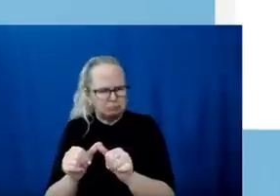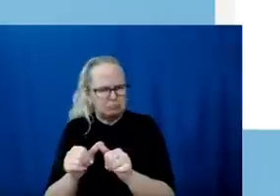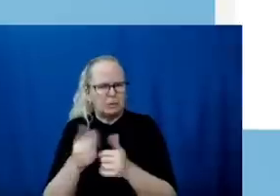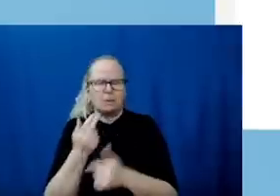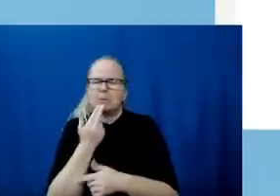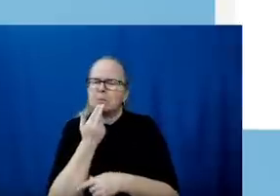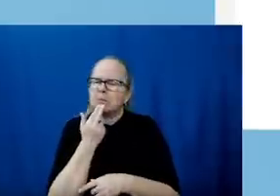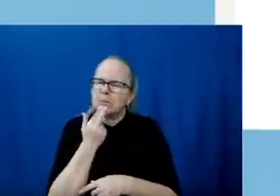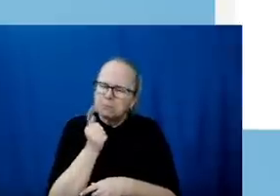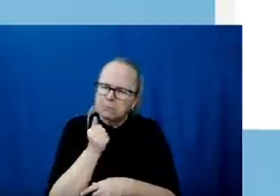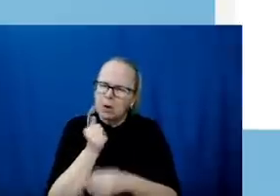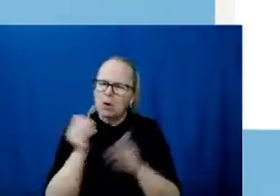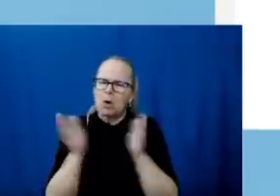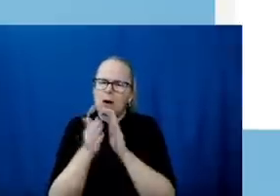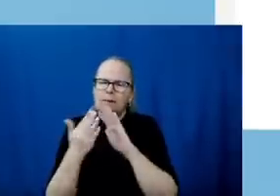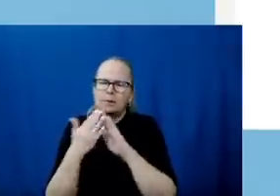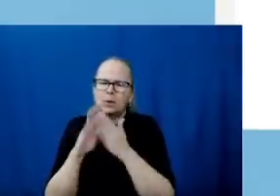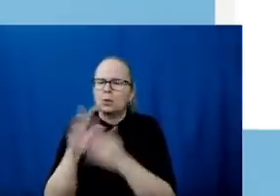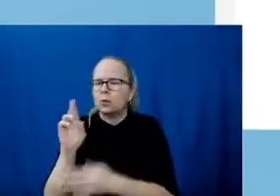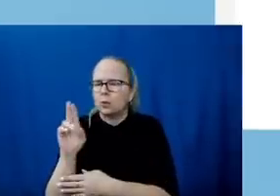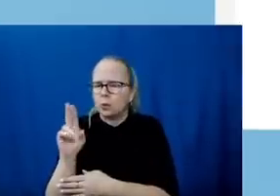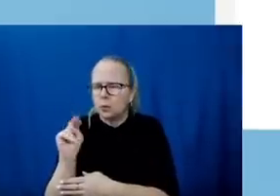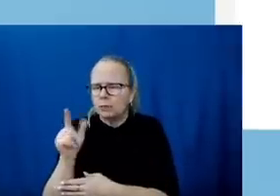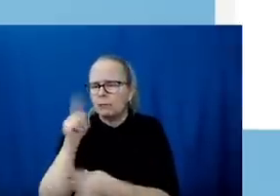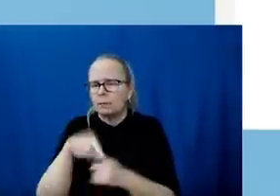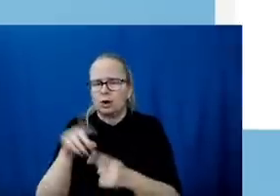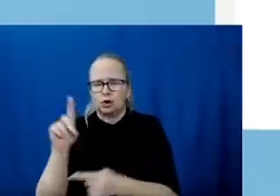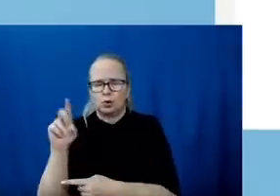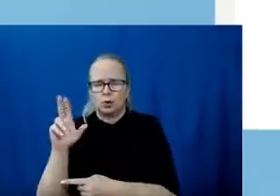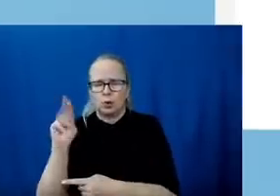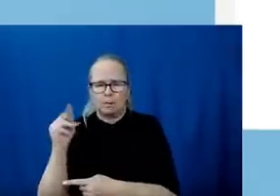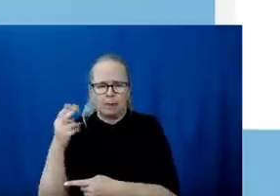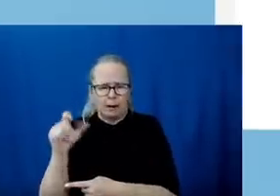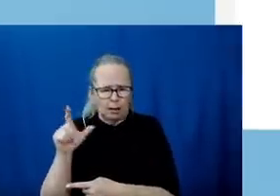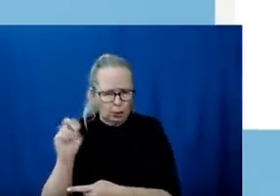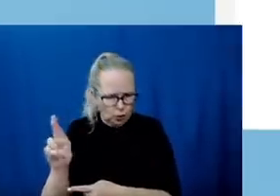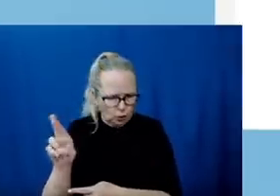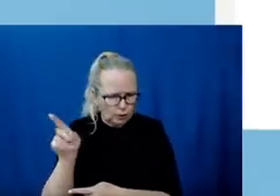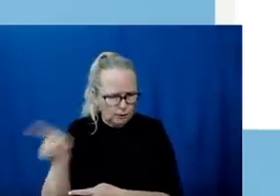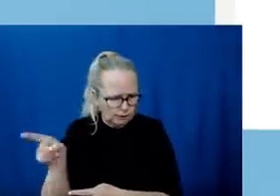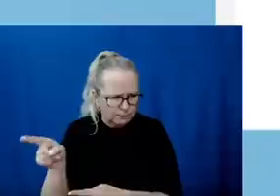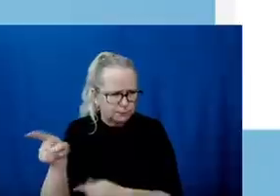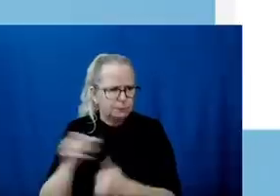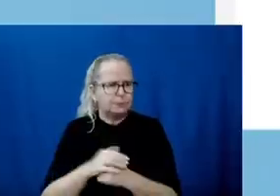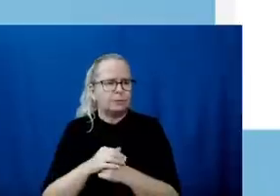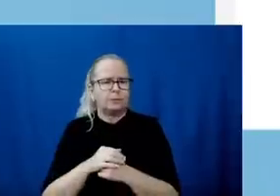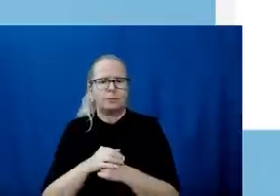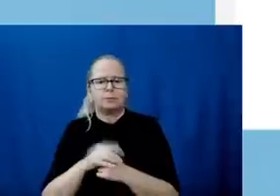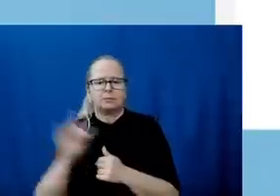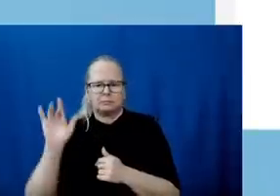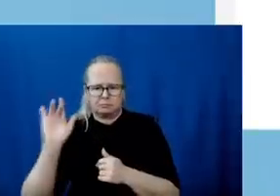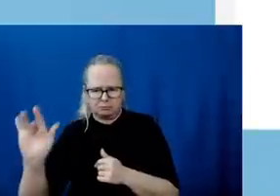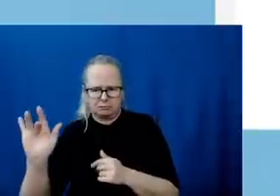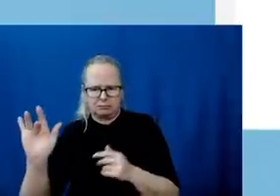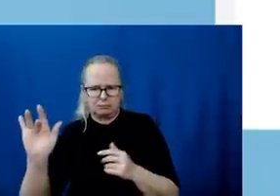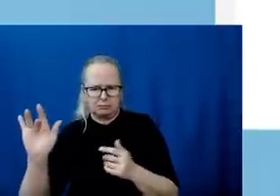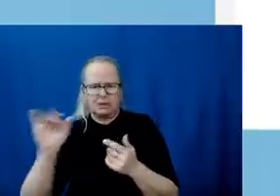time at large municipalities, but smaller centers. So if you click over on Drumheller,